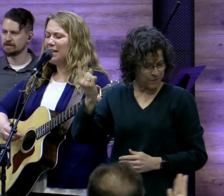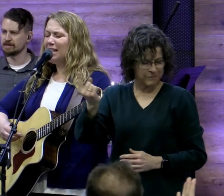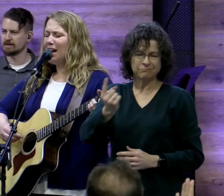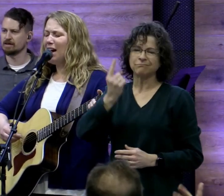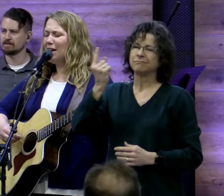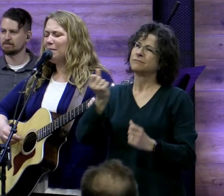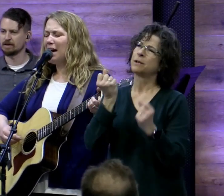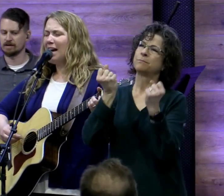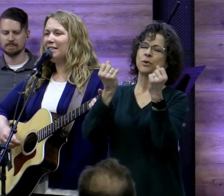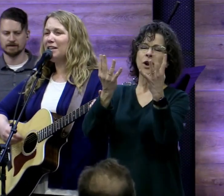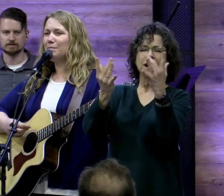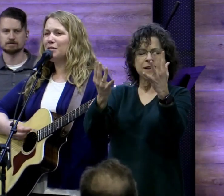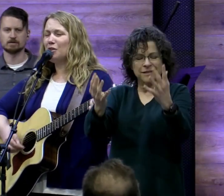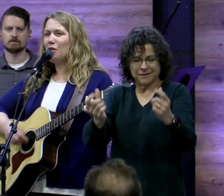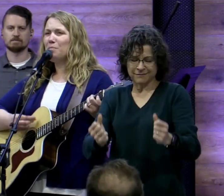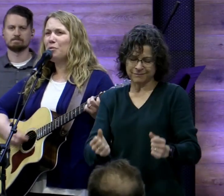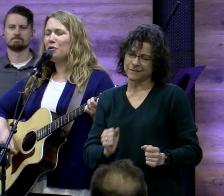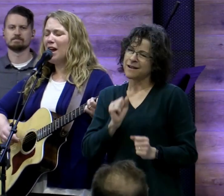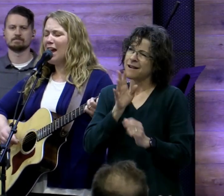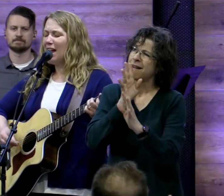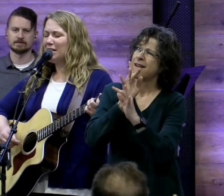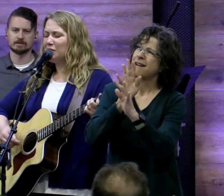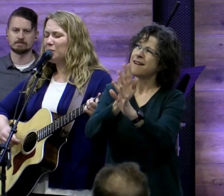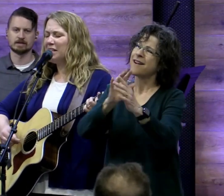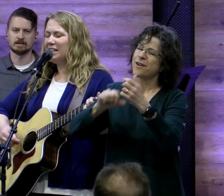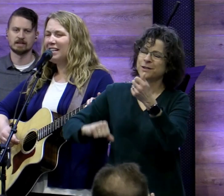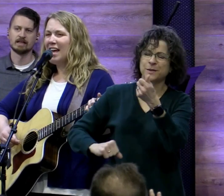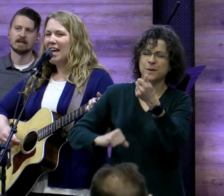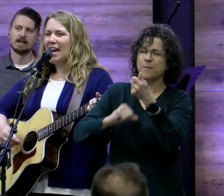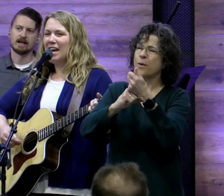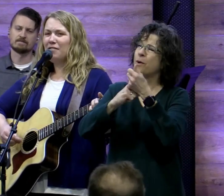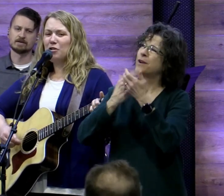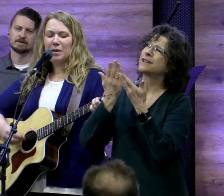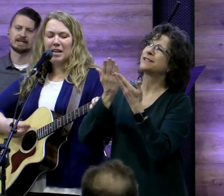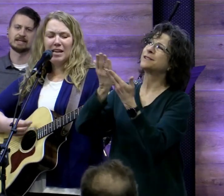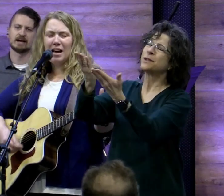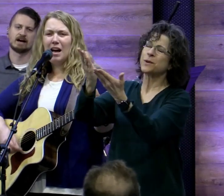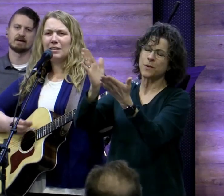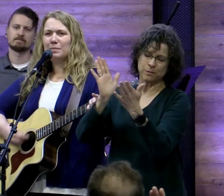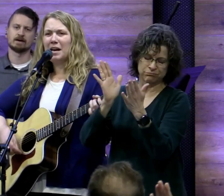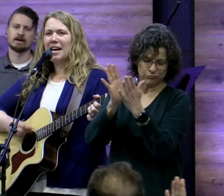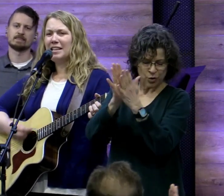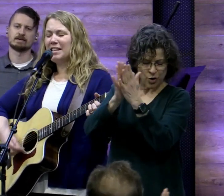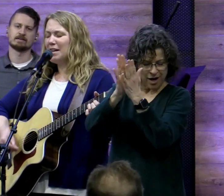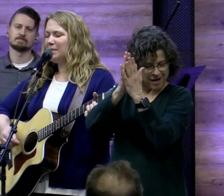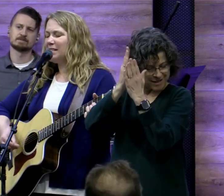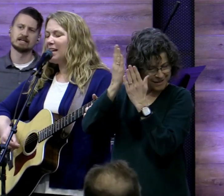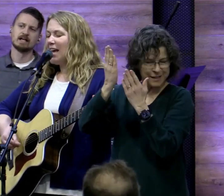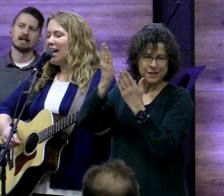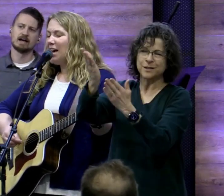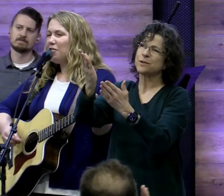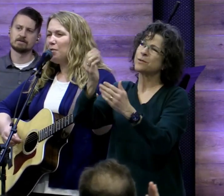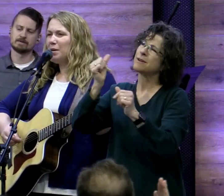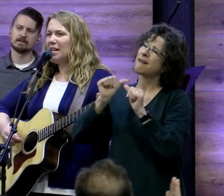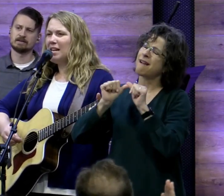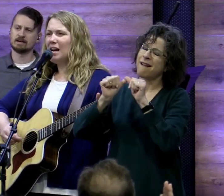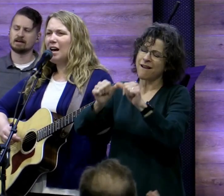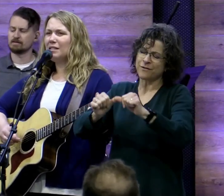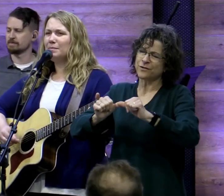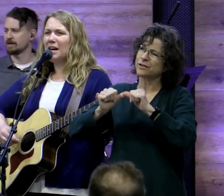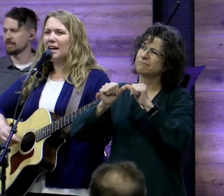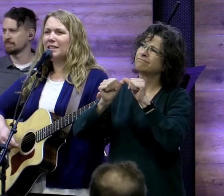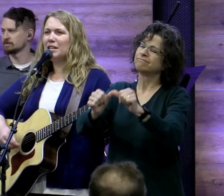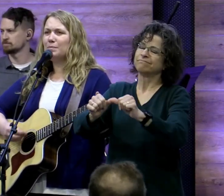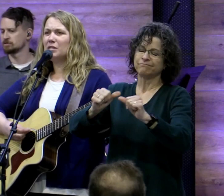be on my lips. Your praise will ever be on my lips, ever be